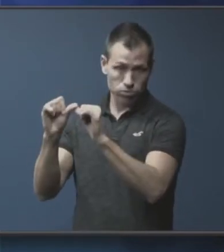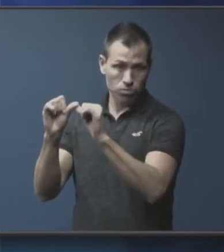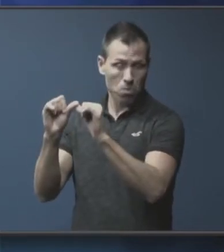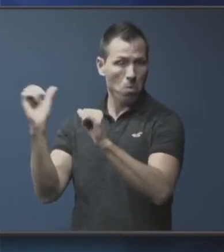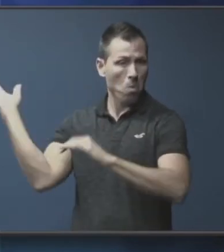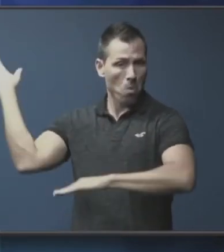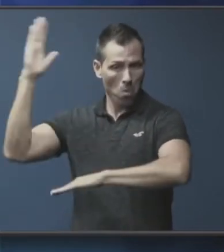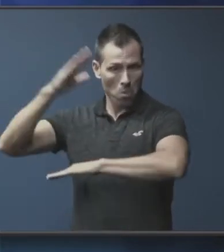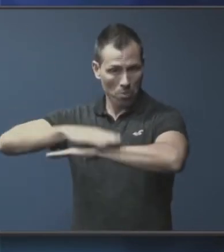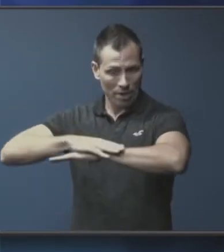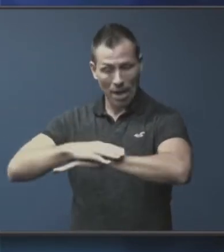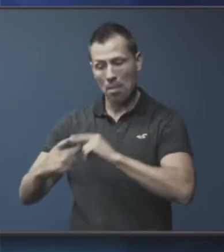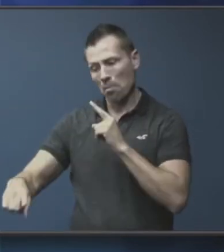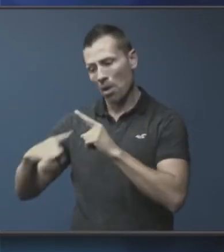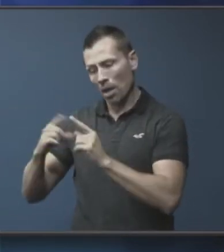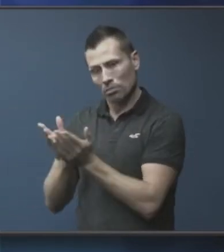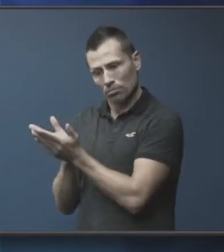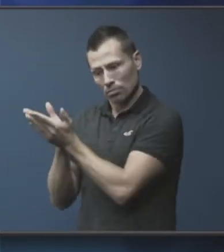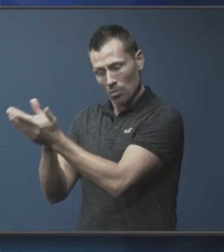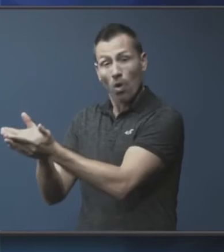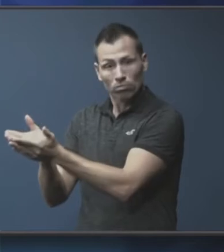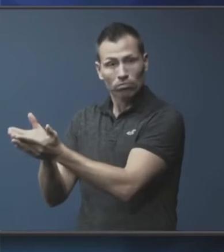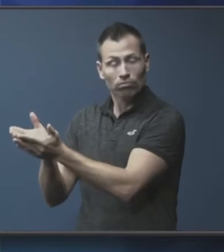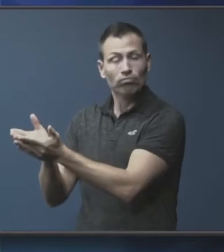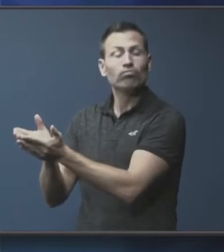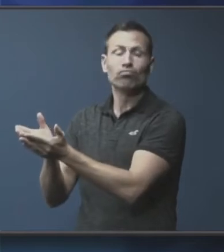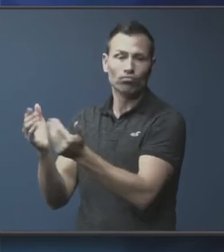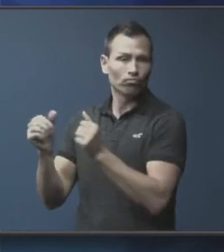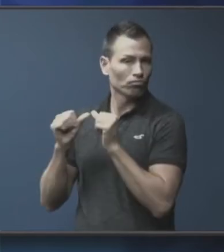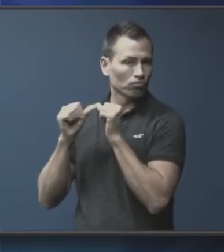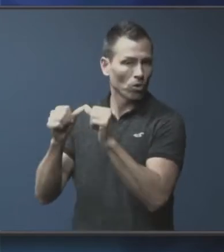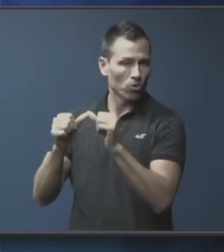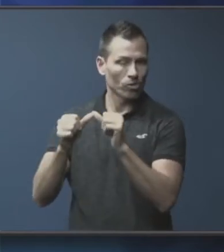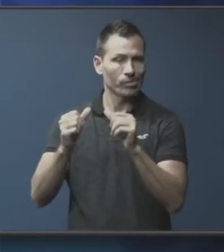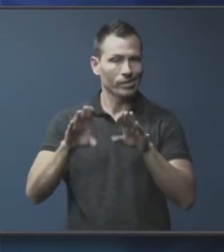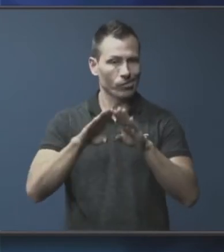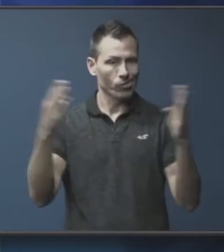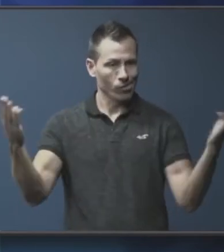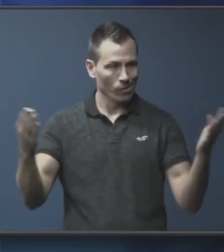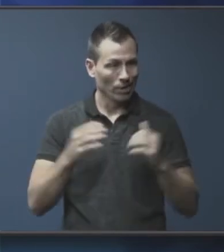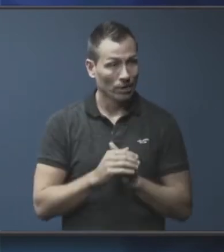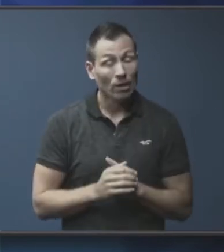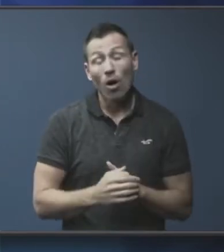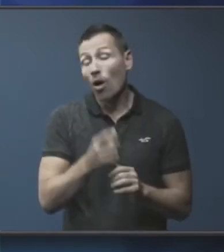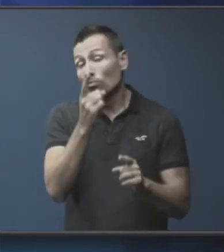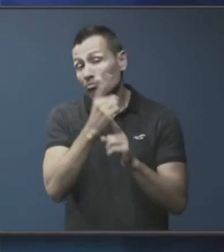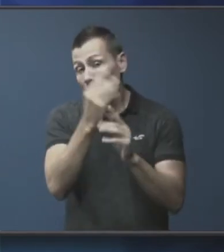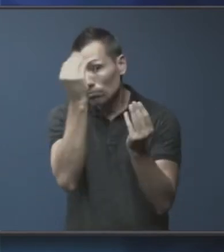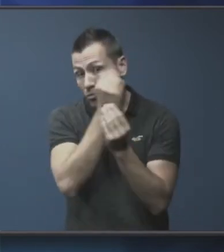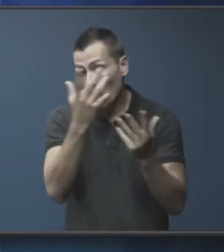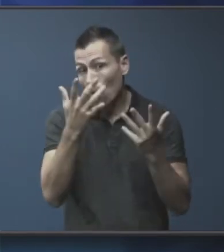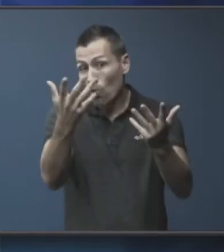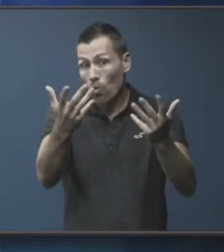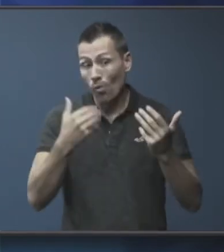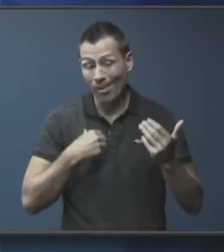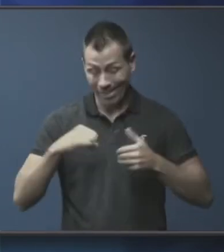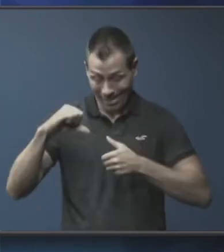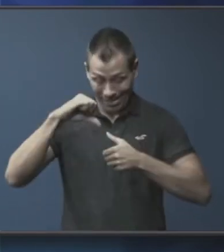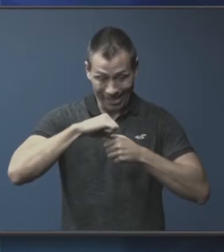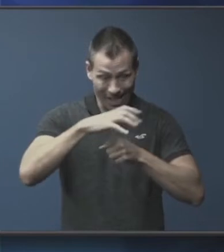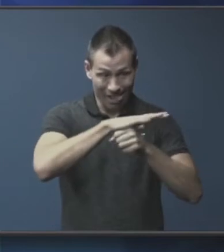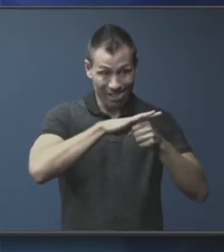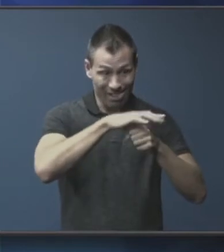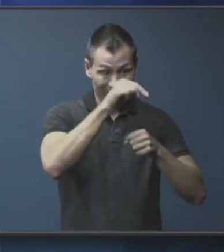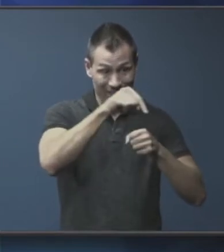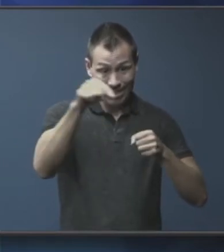and best of all, fuel is being resupplied to gas stations. All libraries right now are closed over the